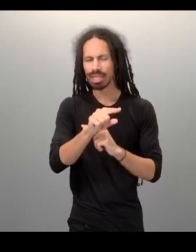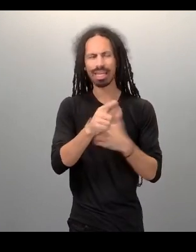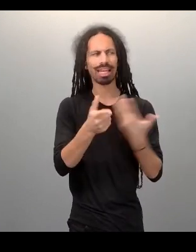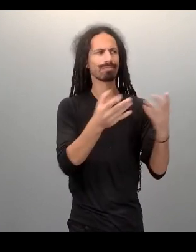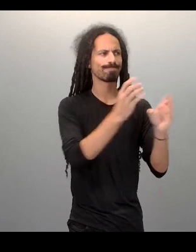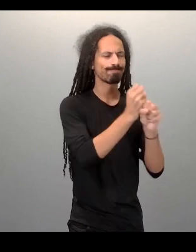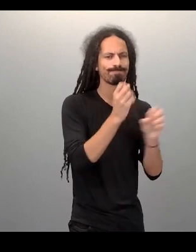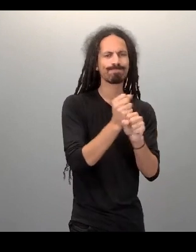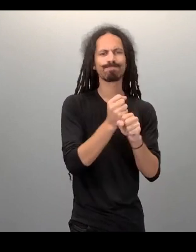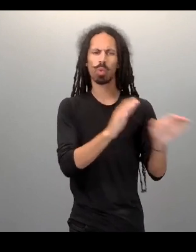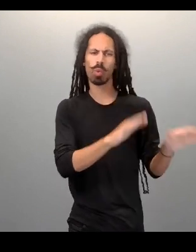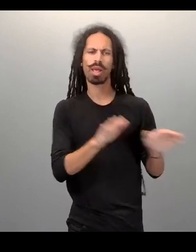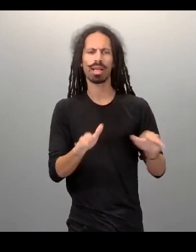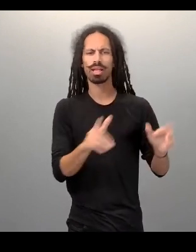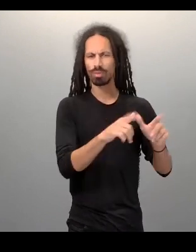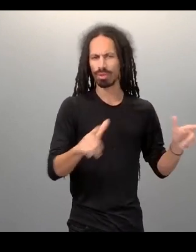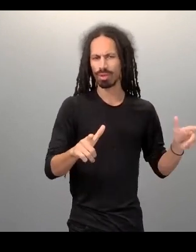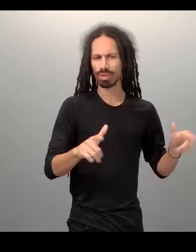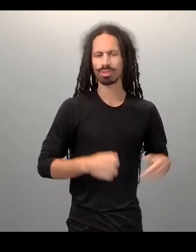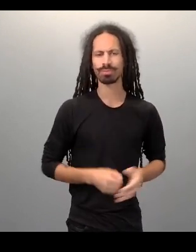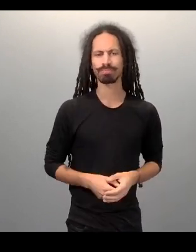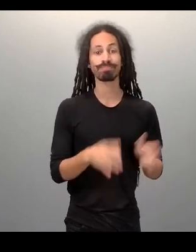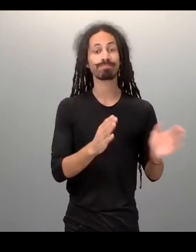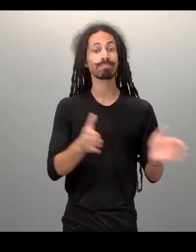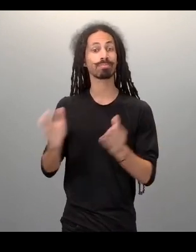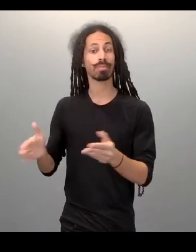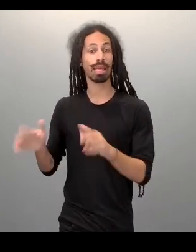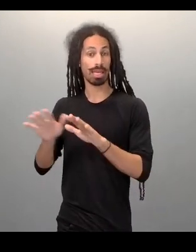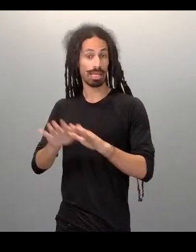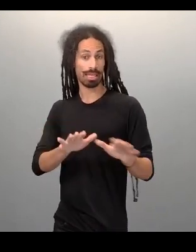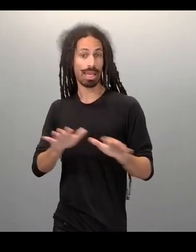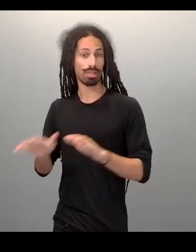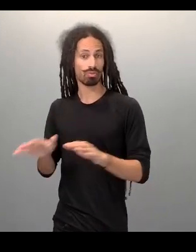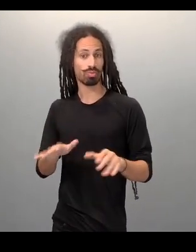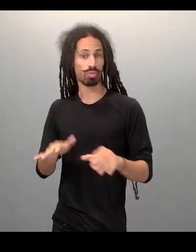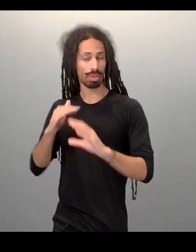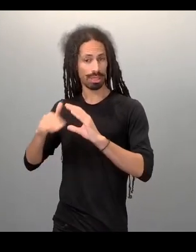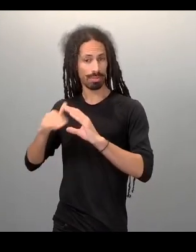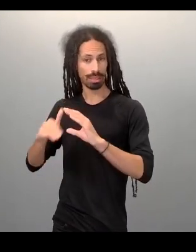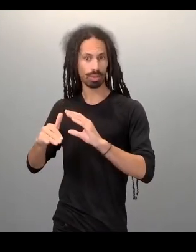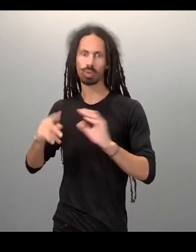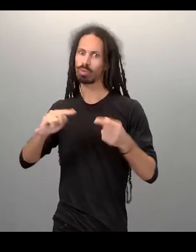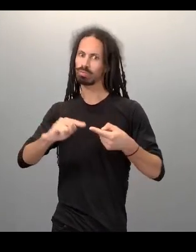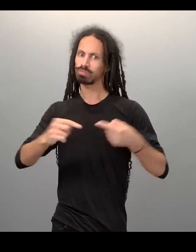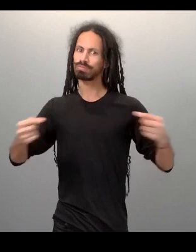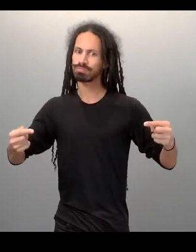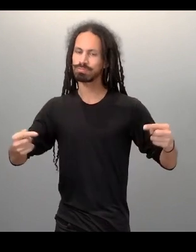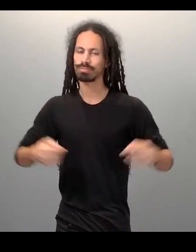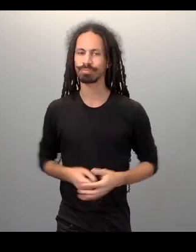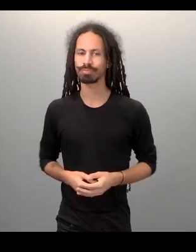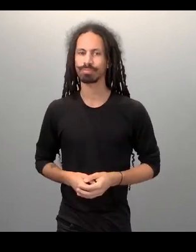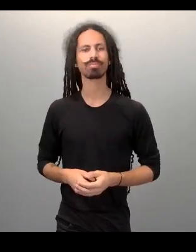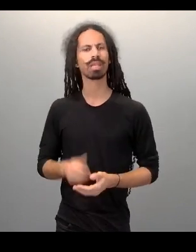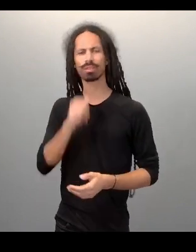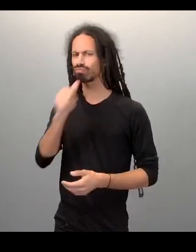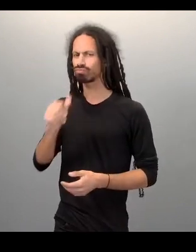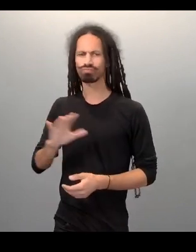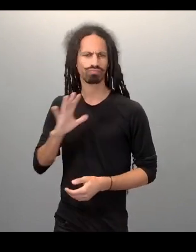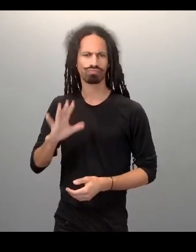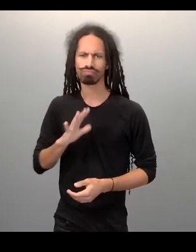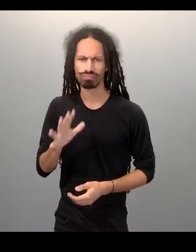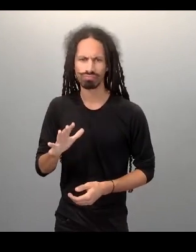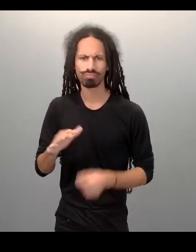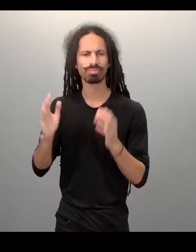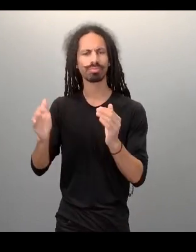language. For casual emails, it's the opposite. It has an informal tone, is sent